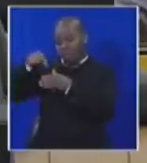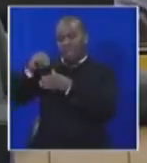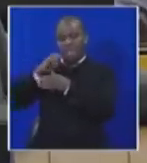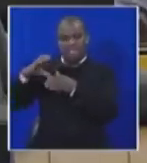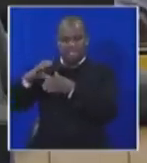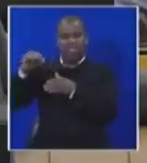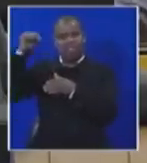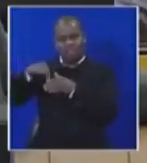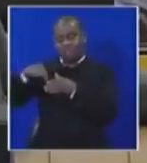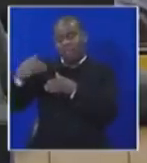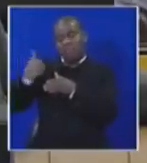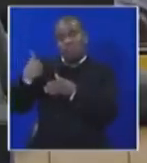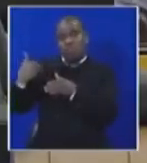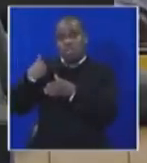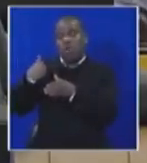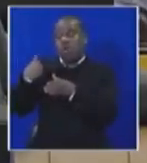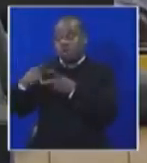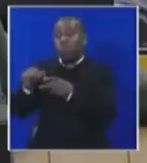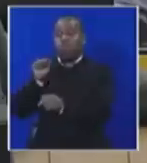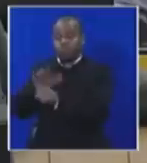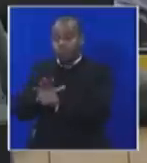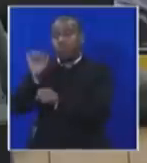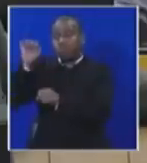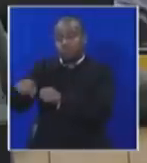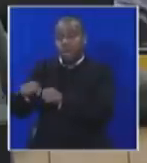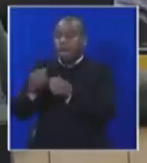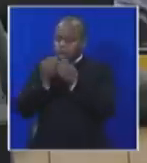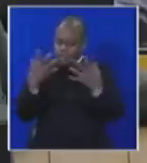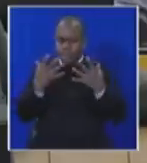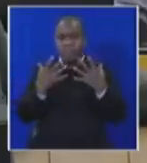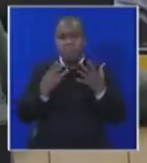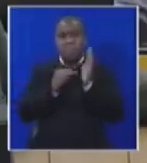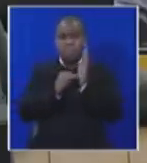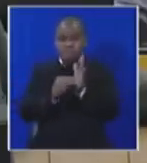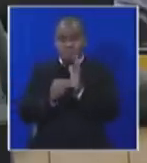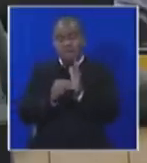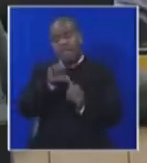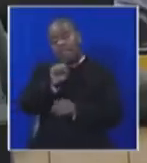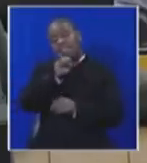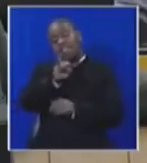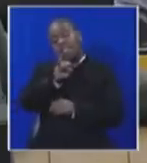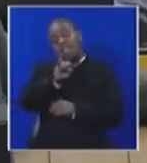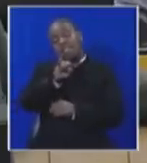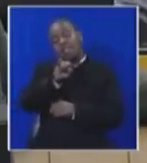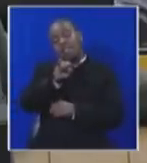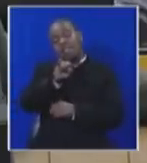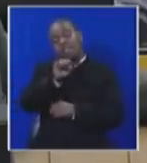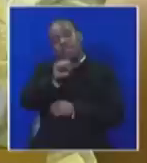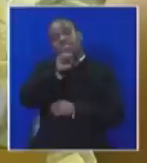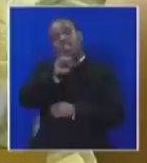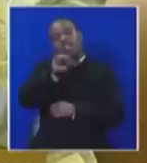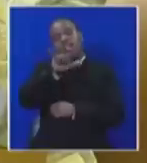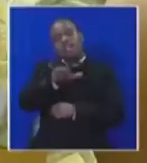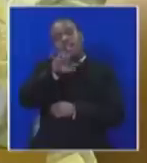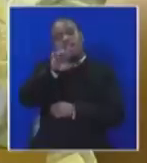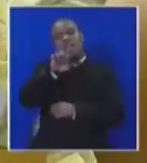directly responsible and implicated in the notorious multi-million rand Cienza toilet fraud scandal.